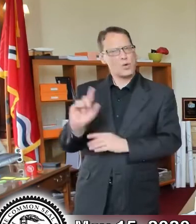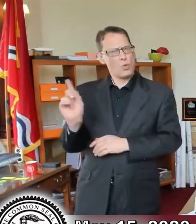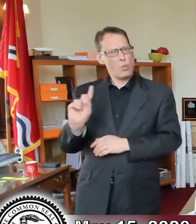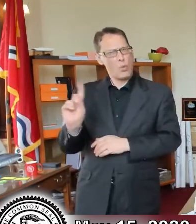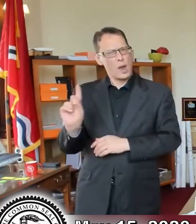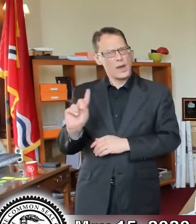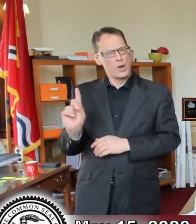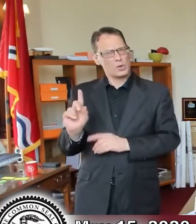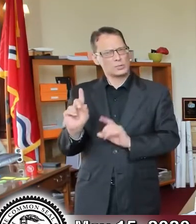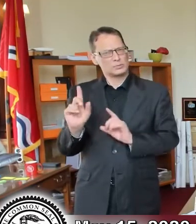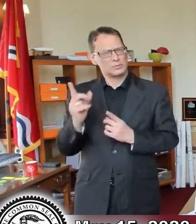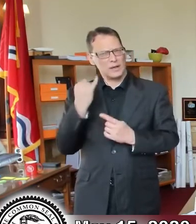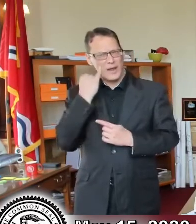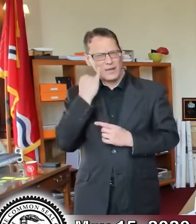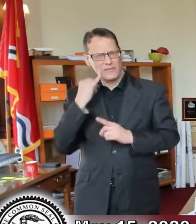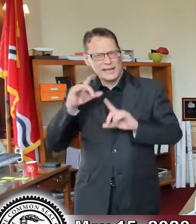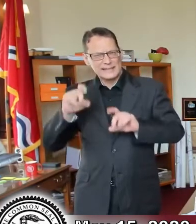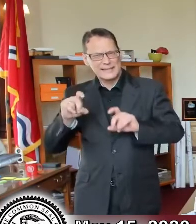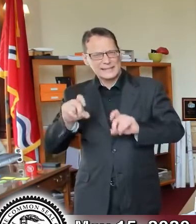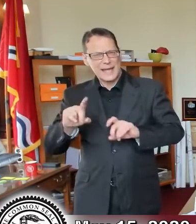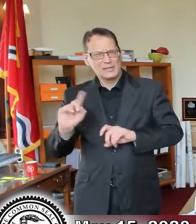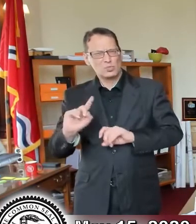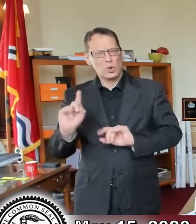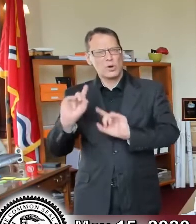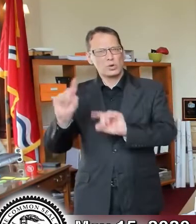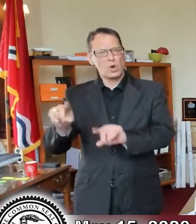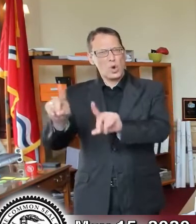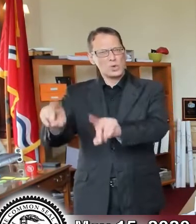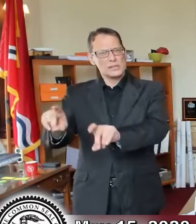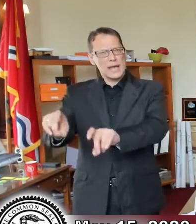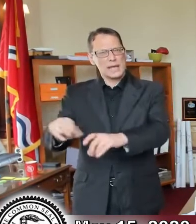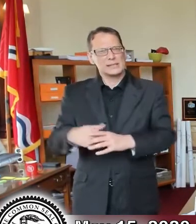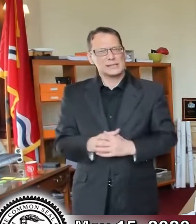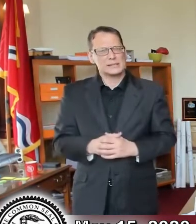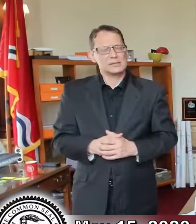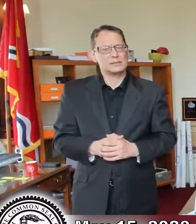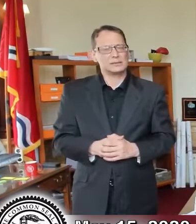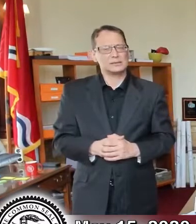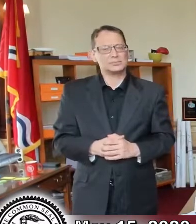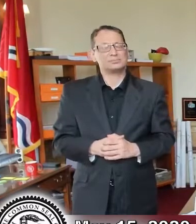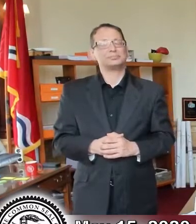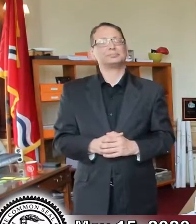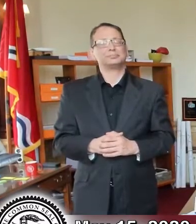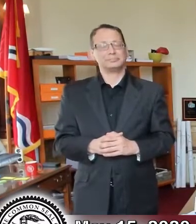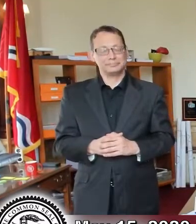get tested? She hasn't been able to see her dad since early in the year.